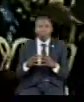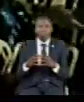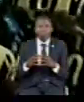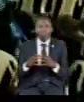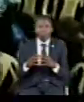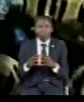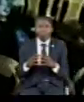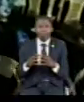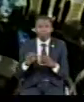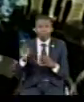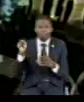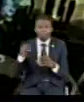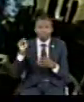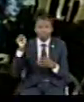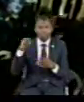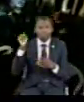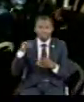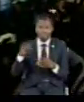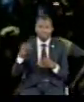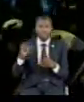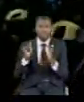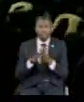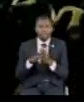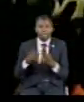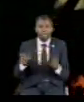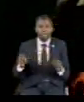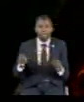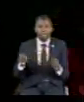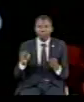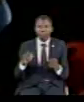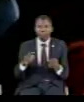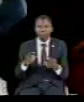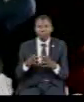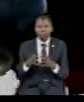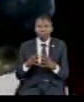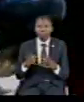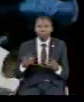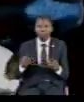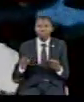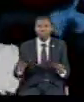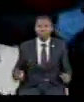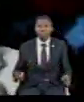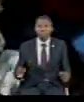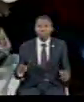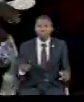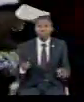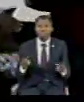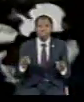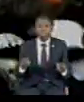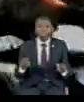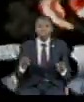Yes. That wheelchair is up in the air.